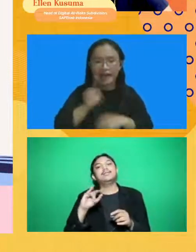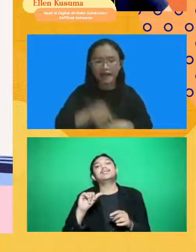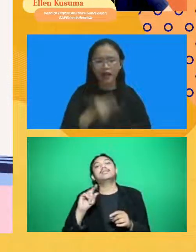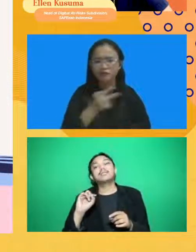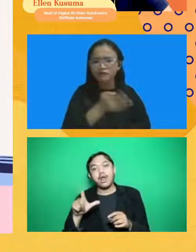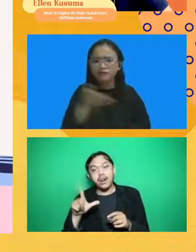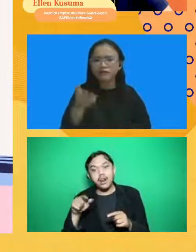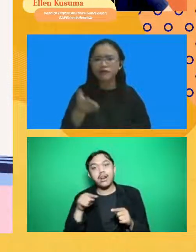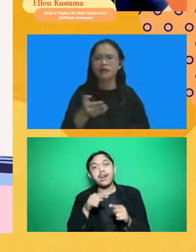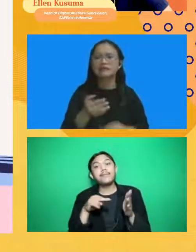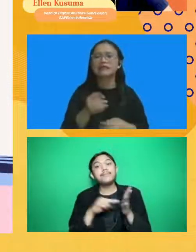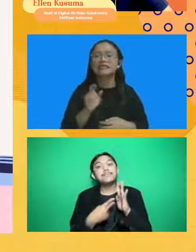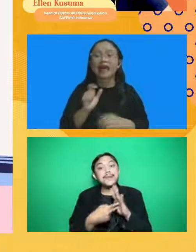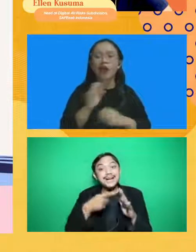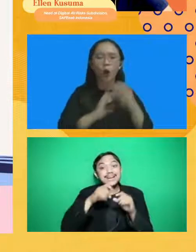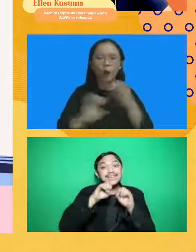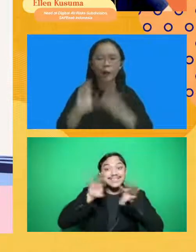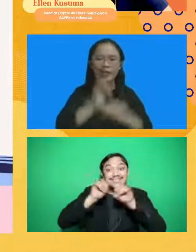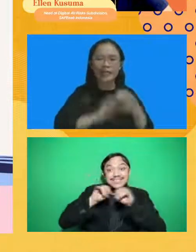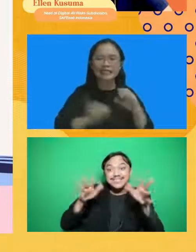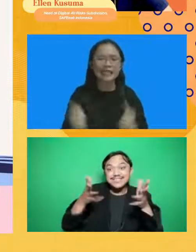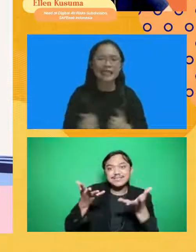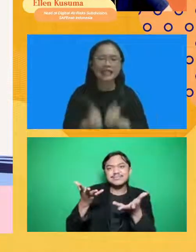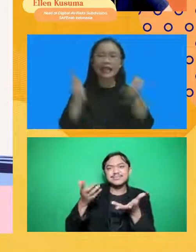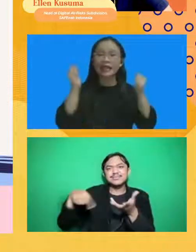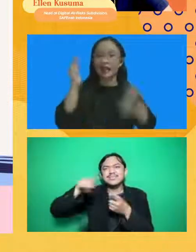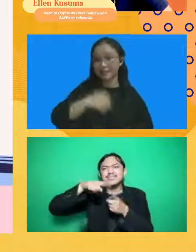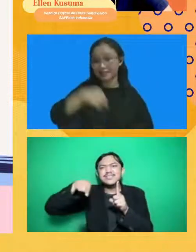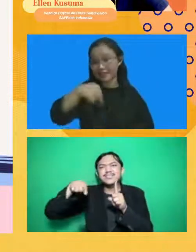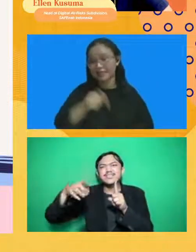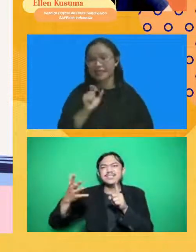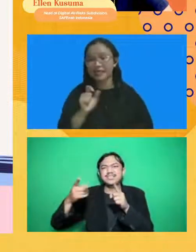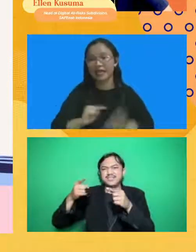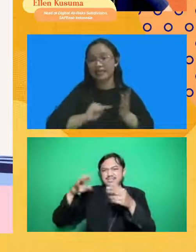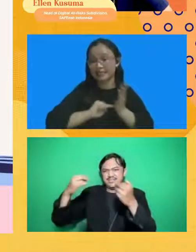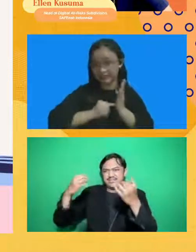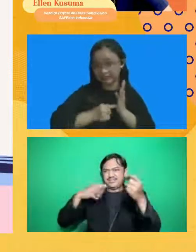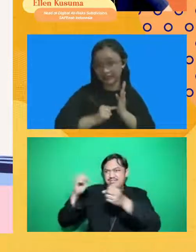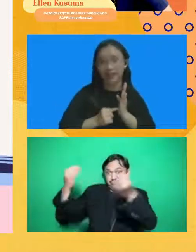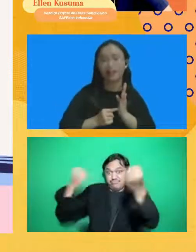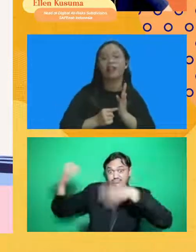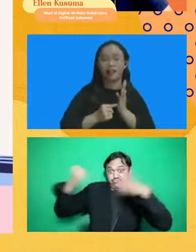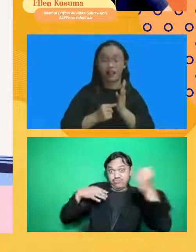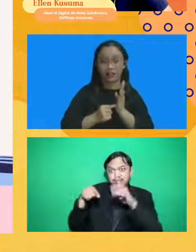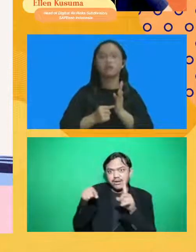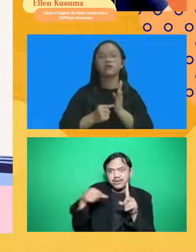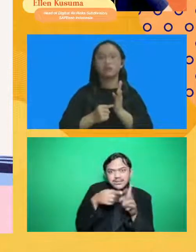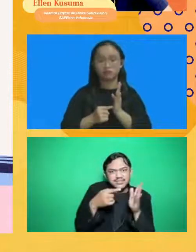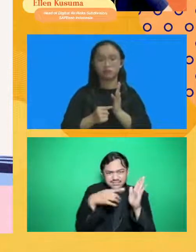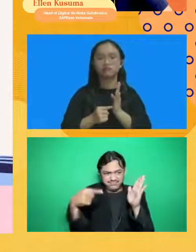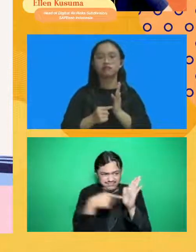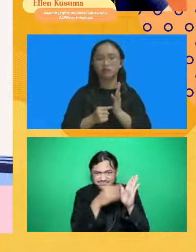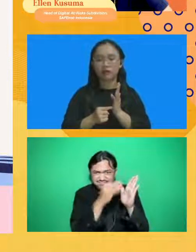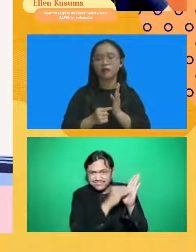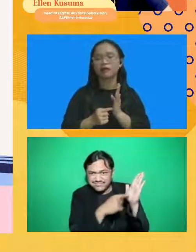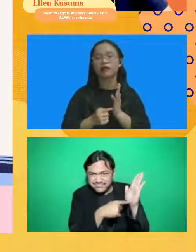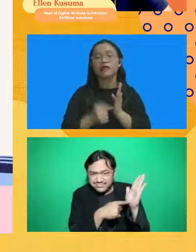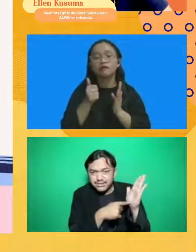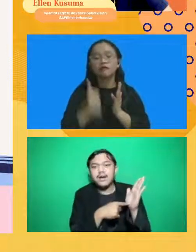communication or related to communication, digital technology, is to be able to spread